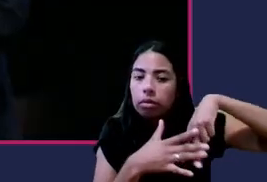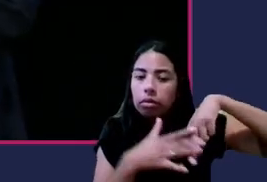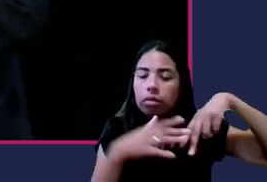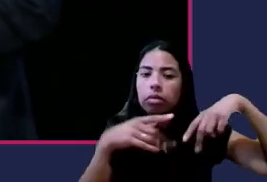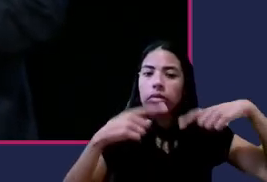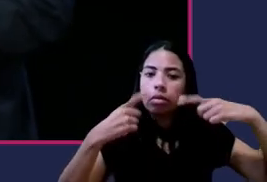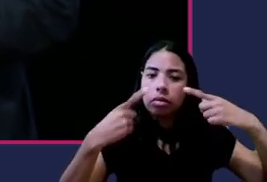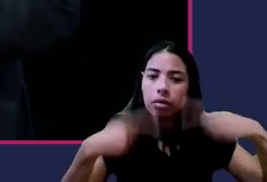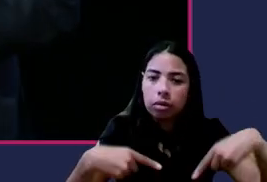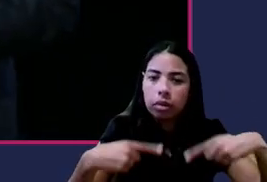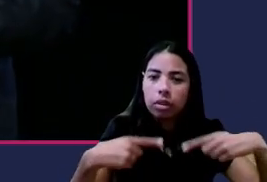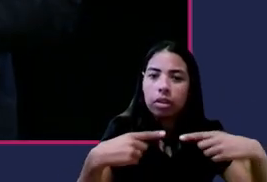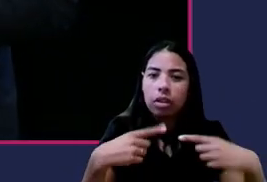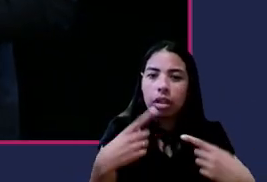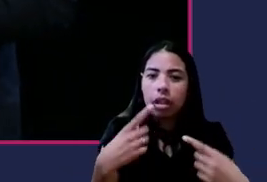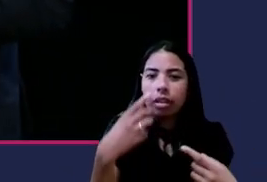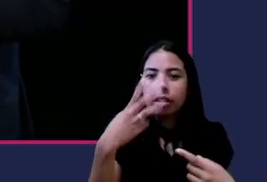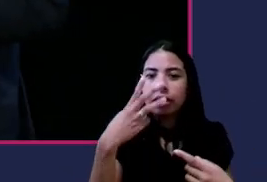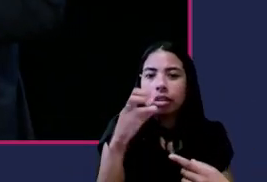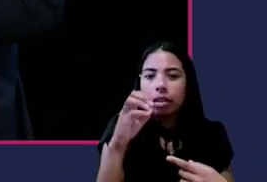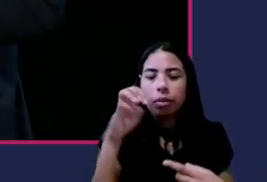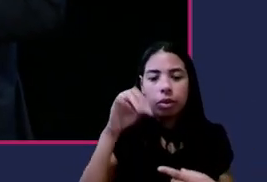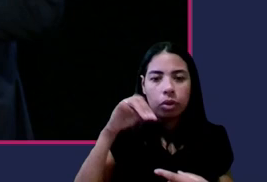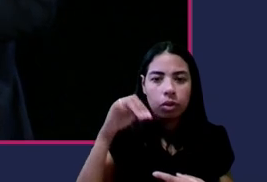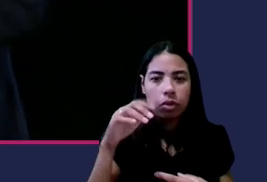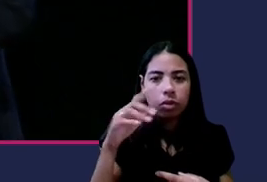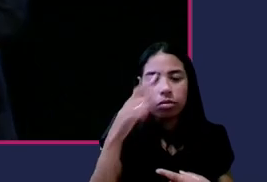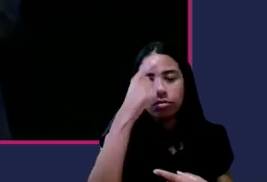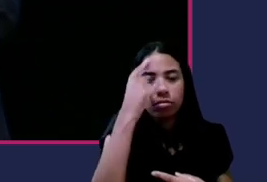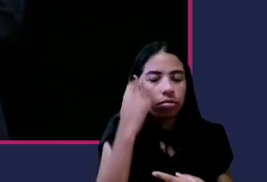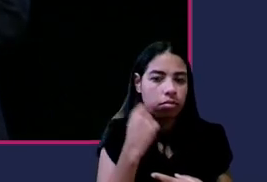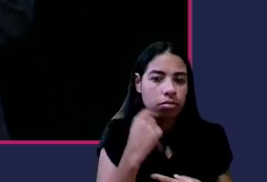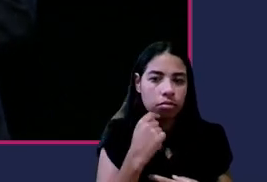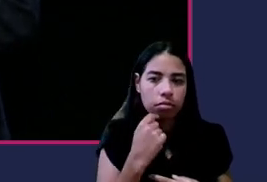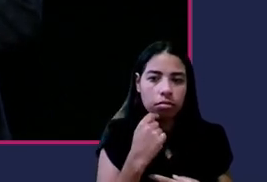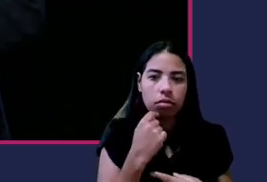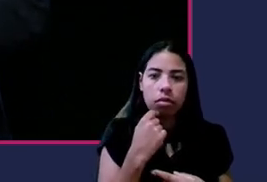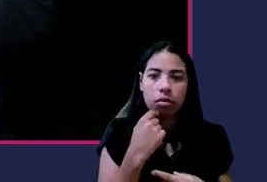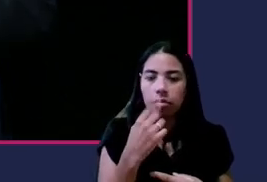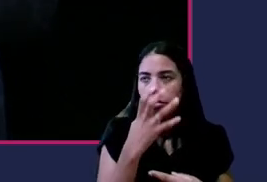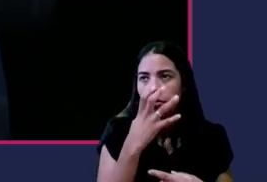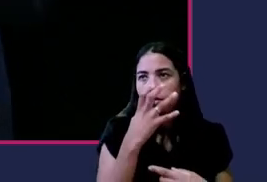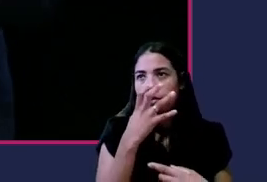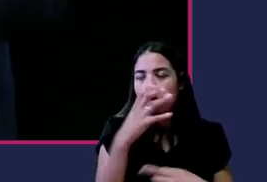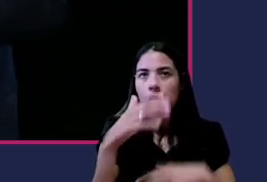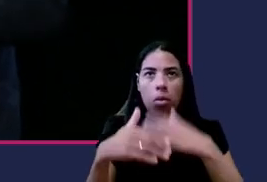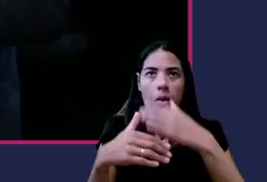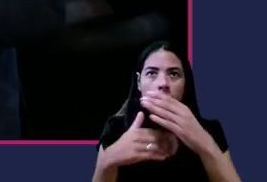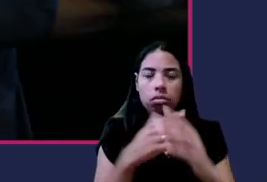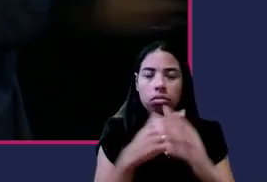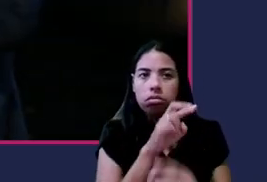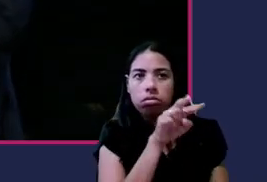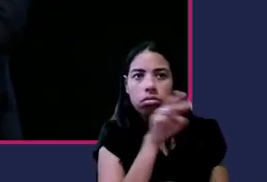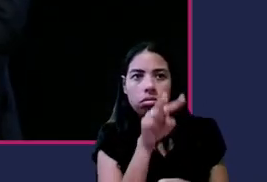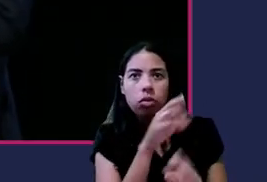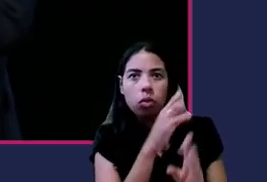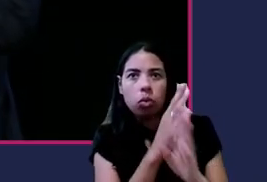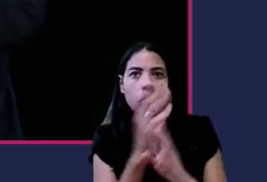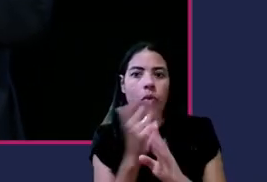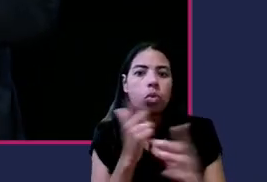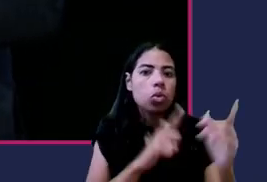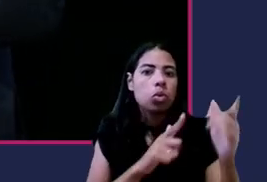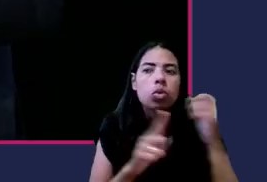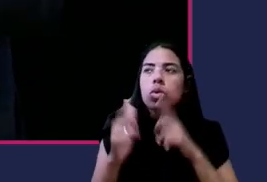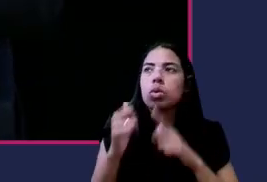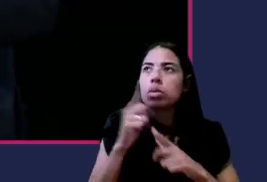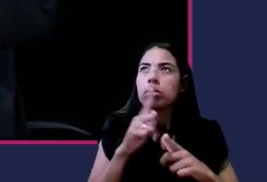documentary can really see the journey of a patient in less than 30 minutes. So it was beyond our